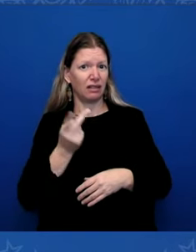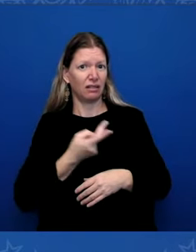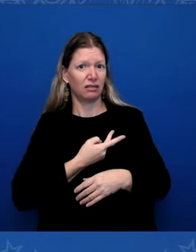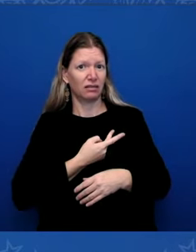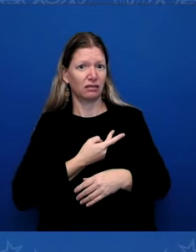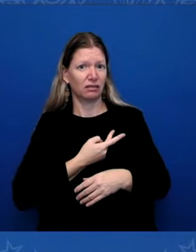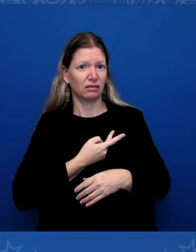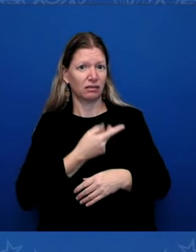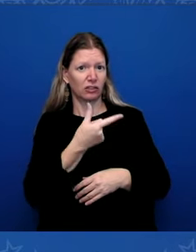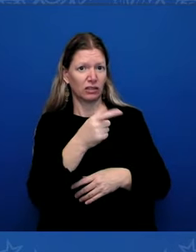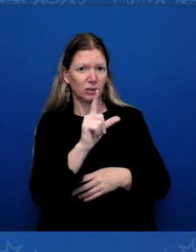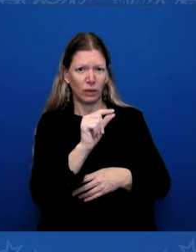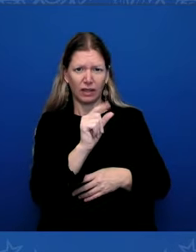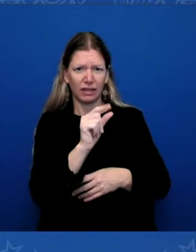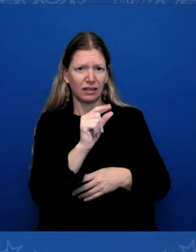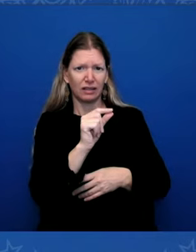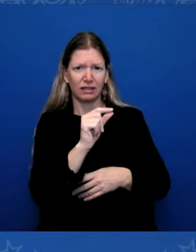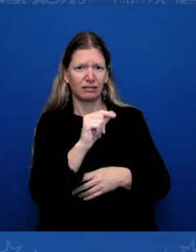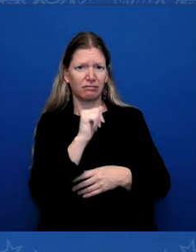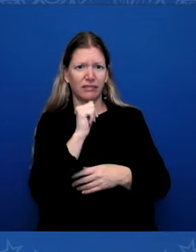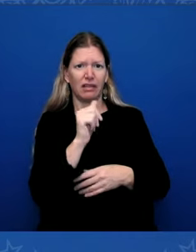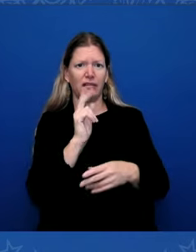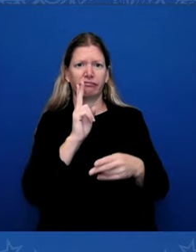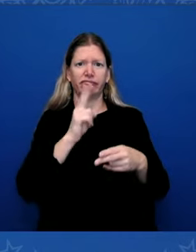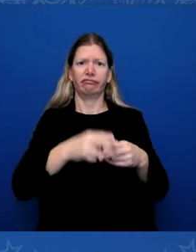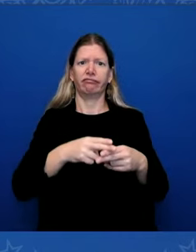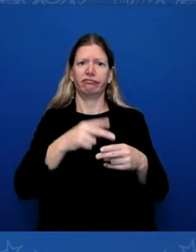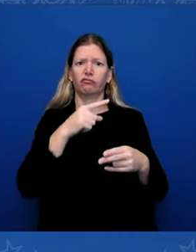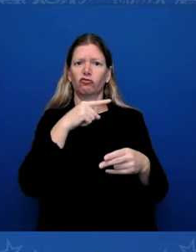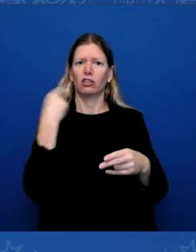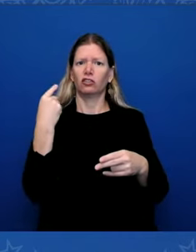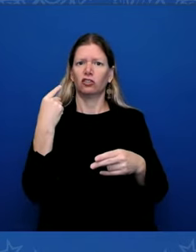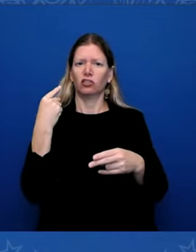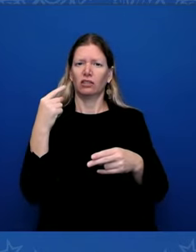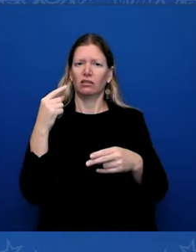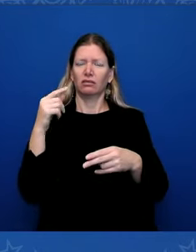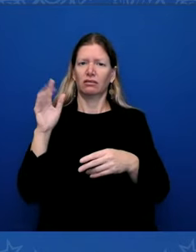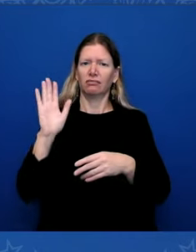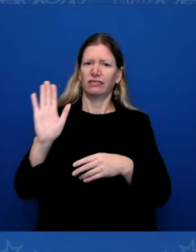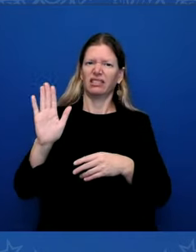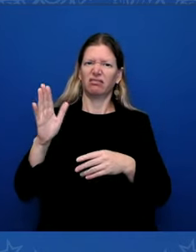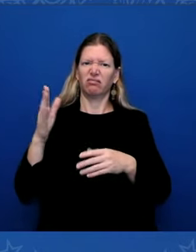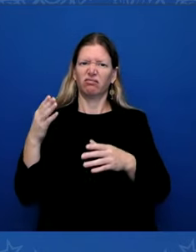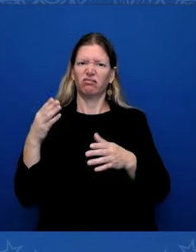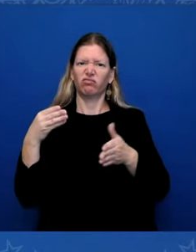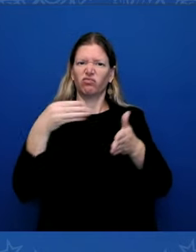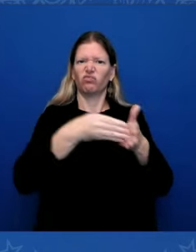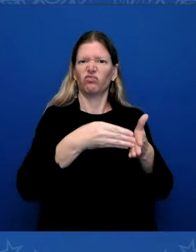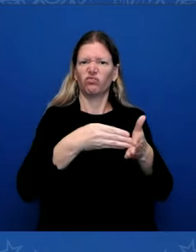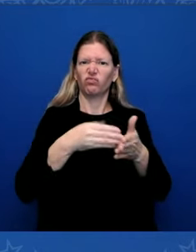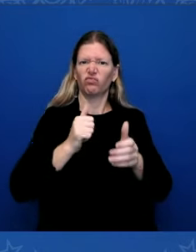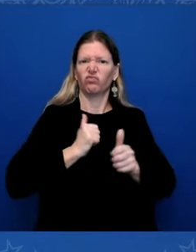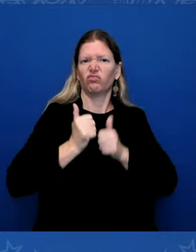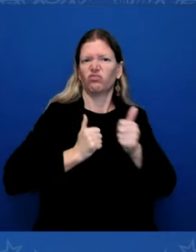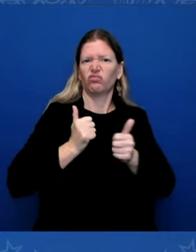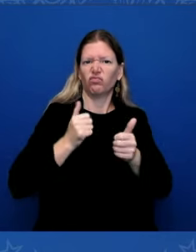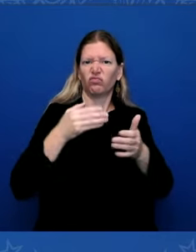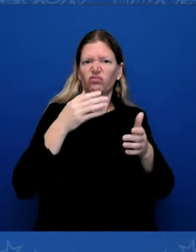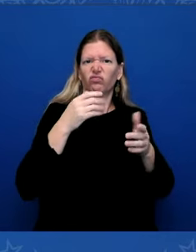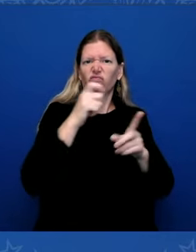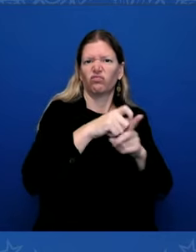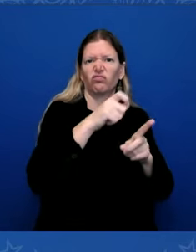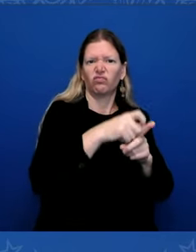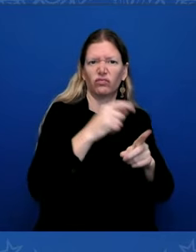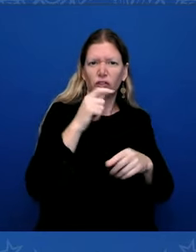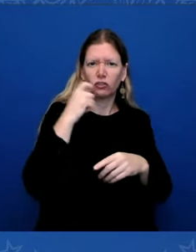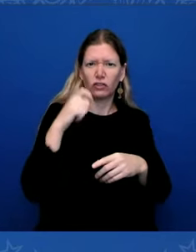sympathy across the G20, or is this emerging as a wedge issue with the Global South, and does that change your commitment